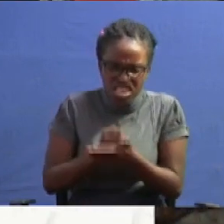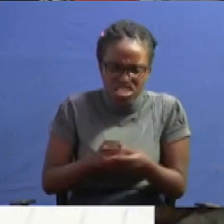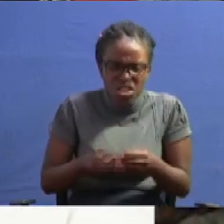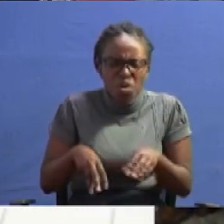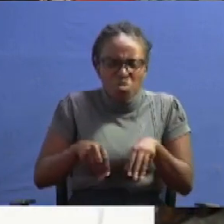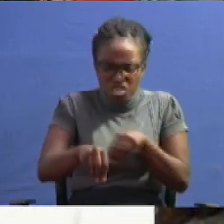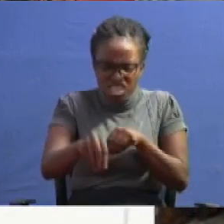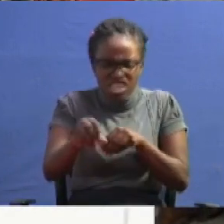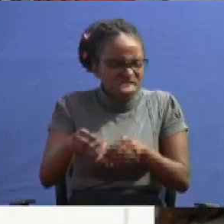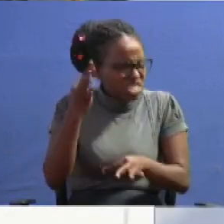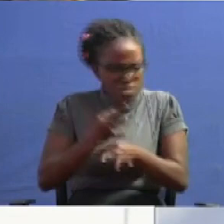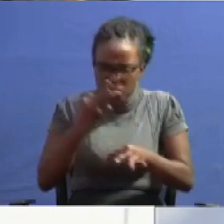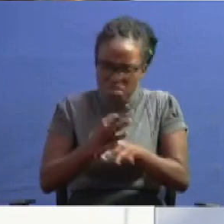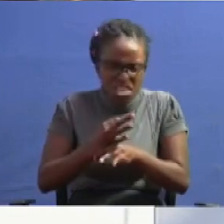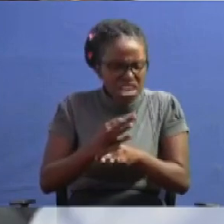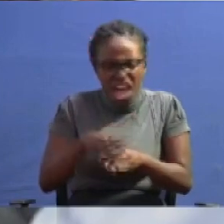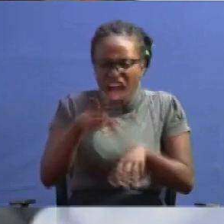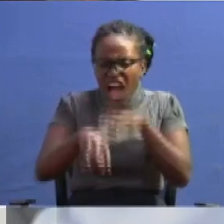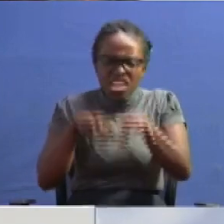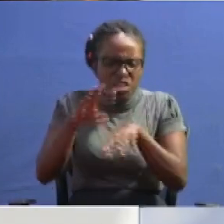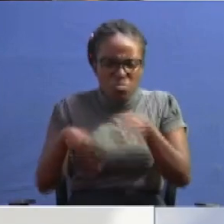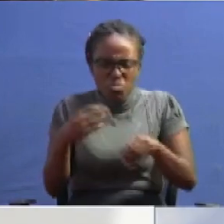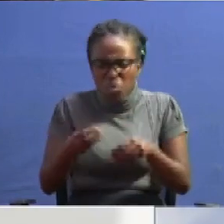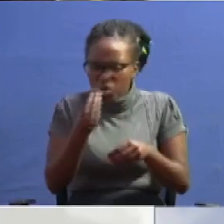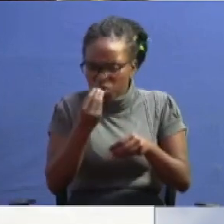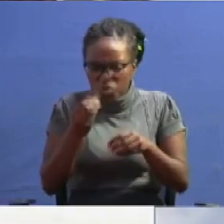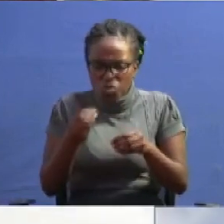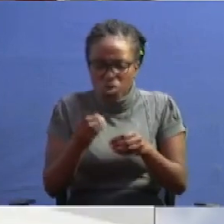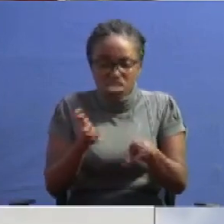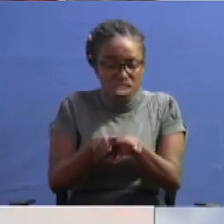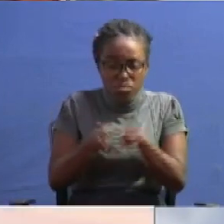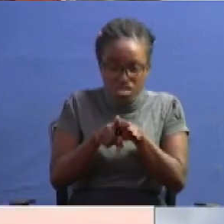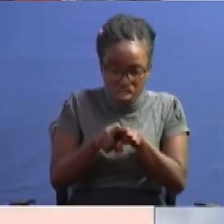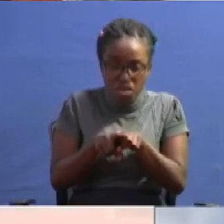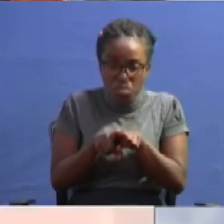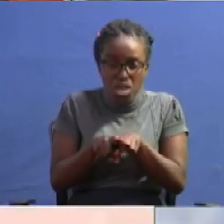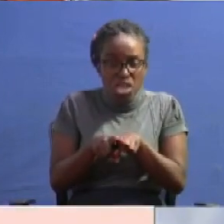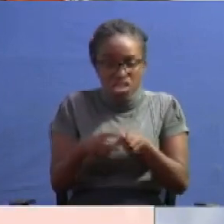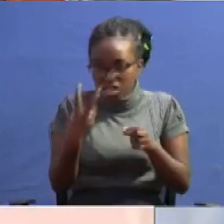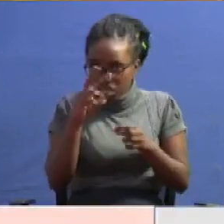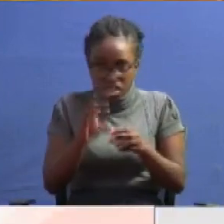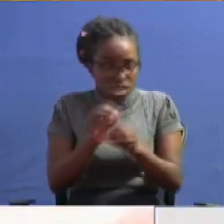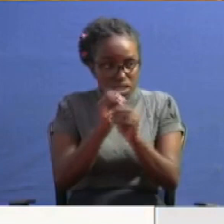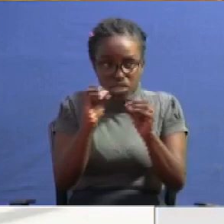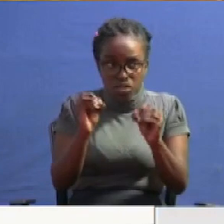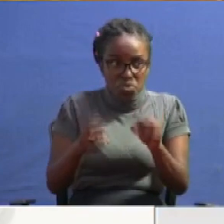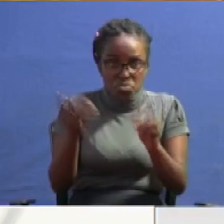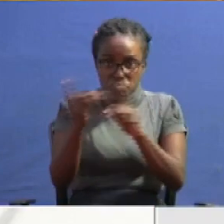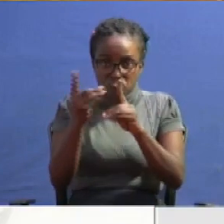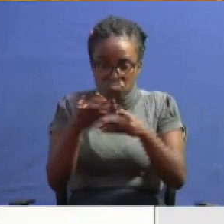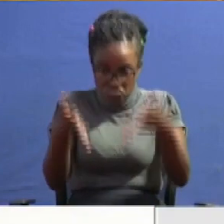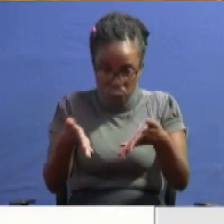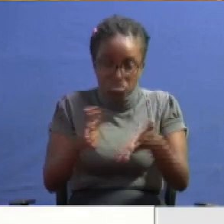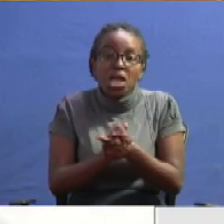been a preserve of fertilizer and animal foodstuff board, which Linturi has not established or appointed such a board to date.